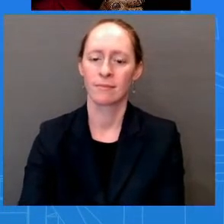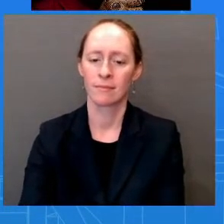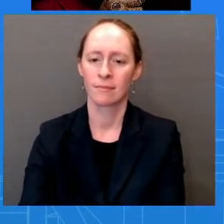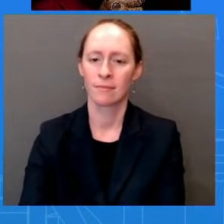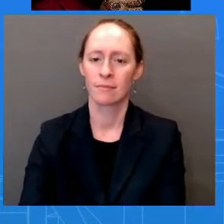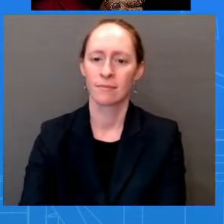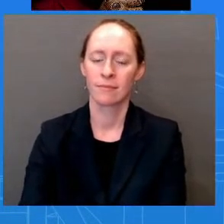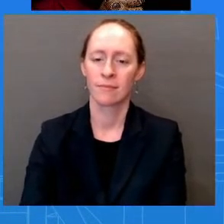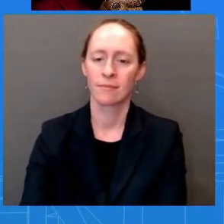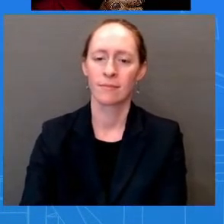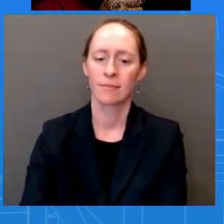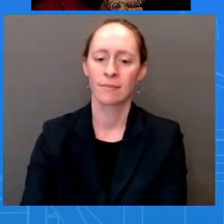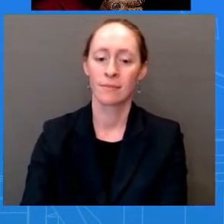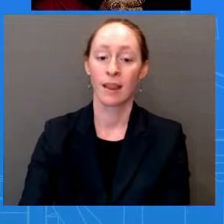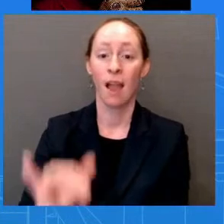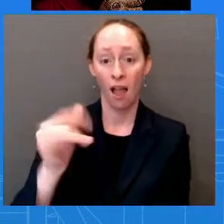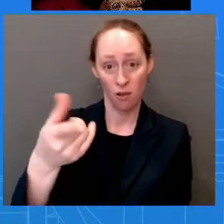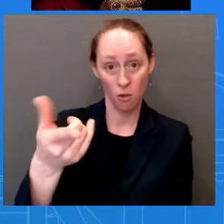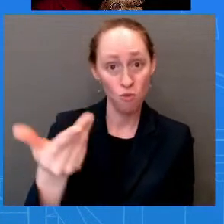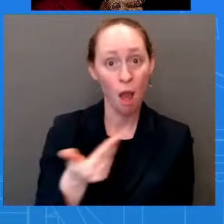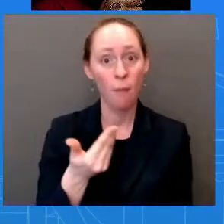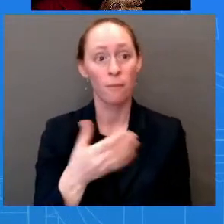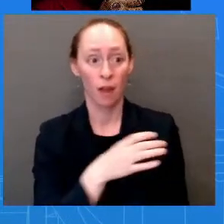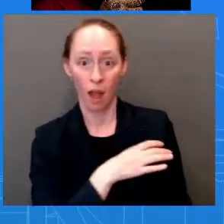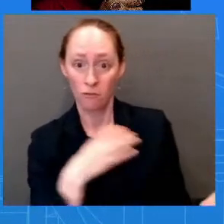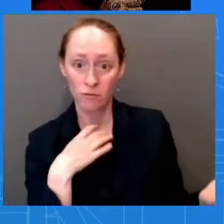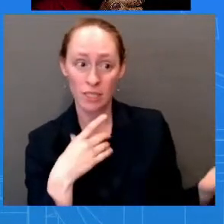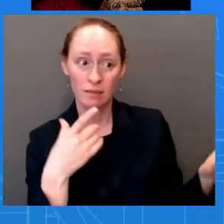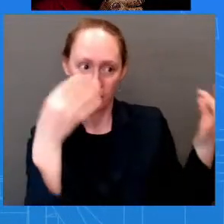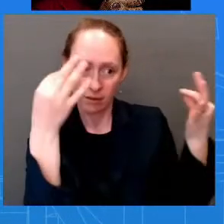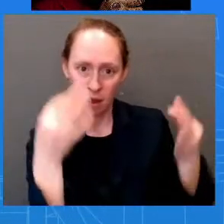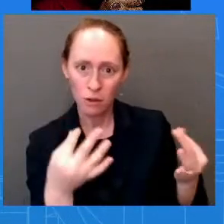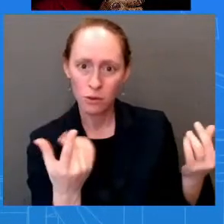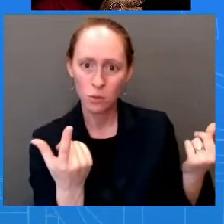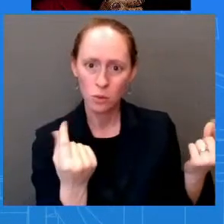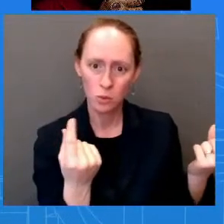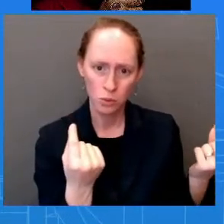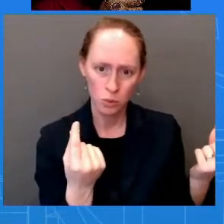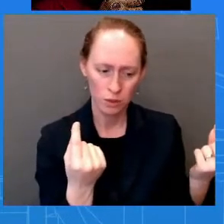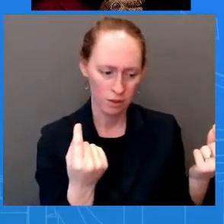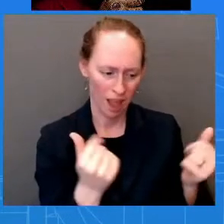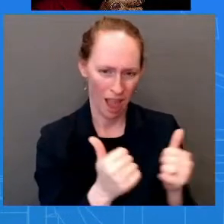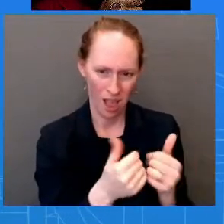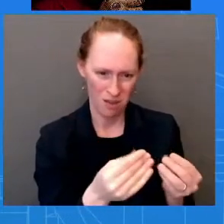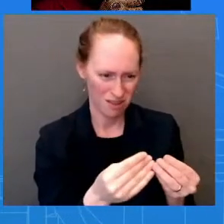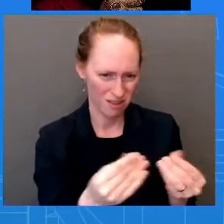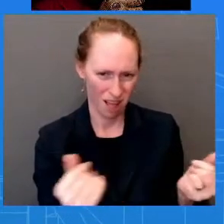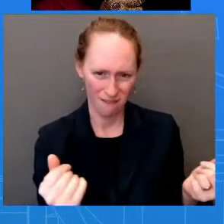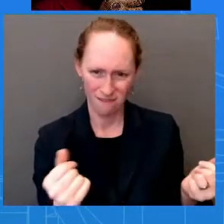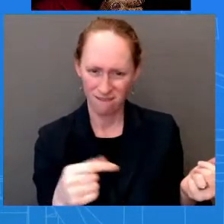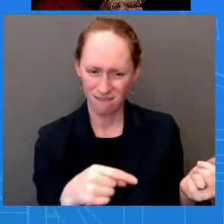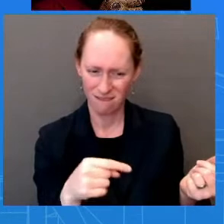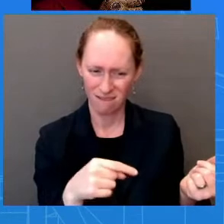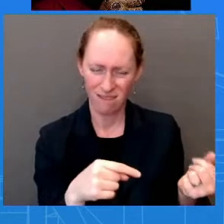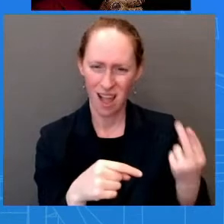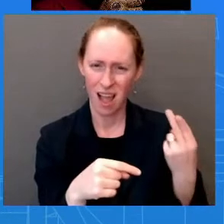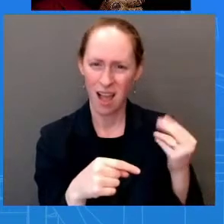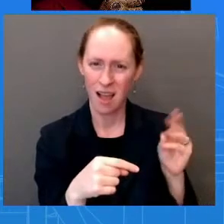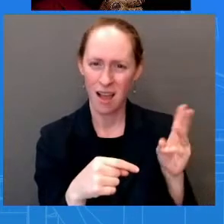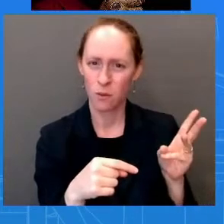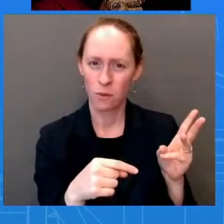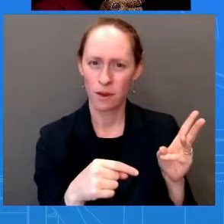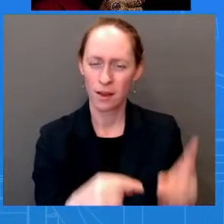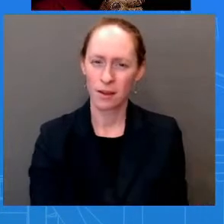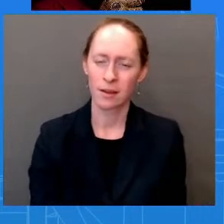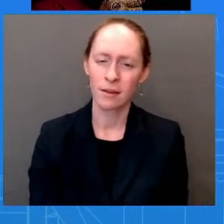2 questions about that. First, the definition of resolving this issue. Are you thinking like just a little bump up to get through a month,